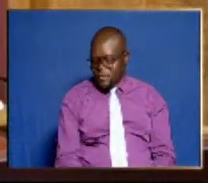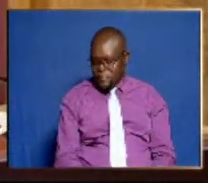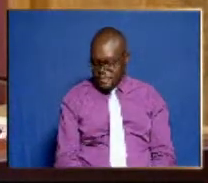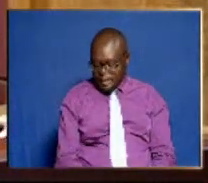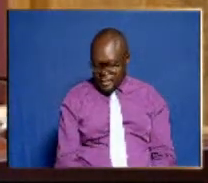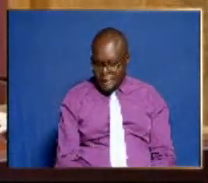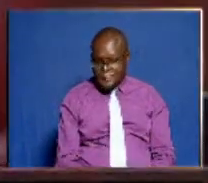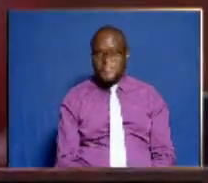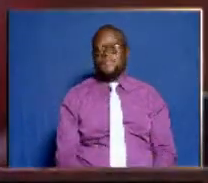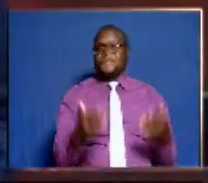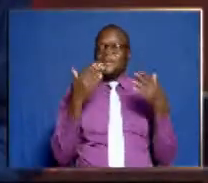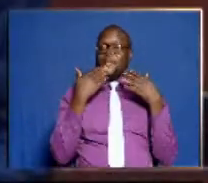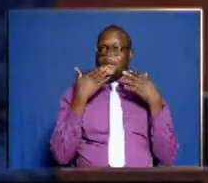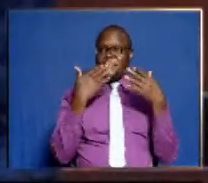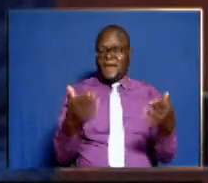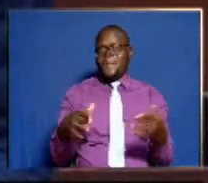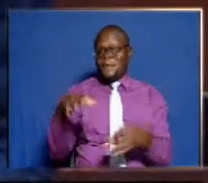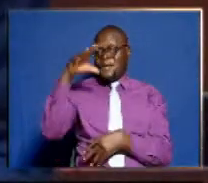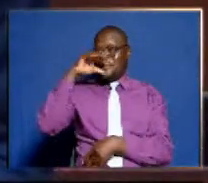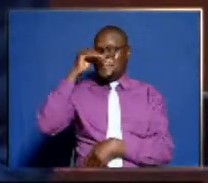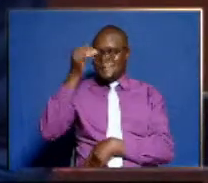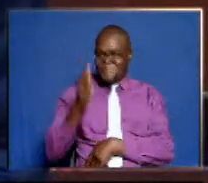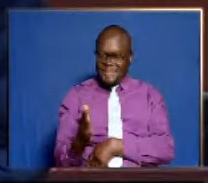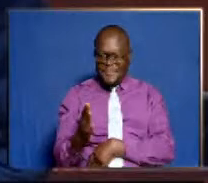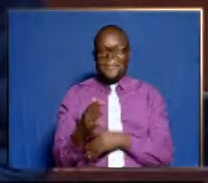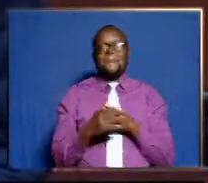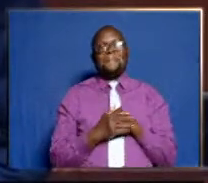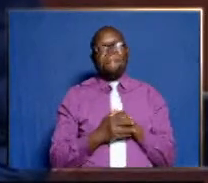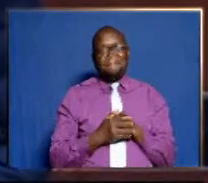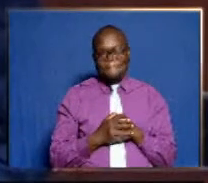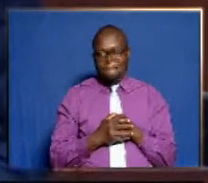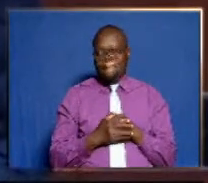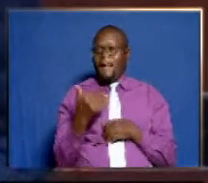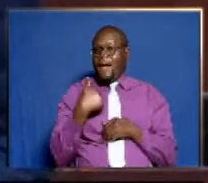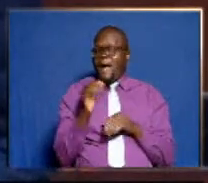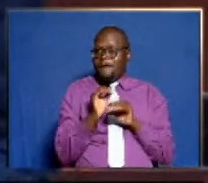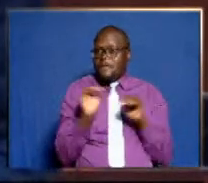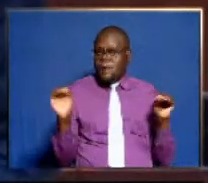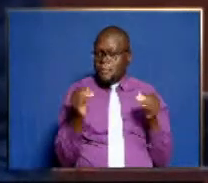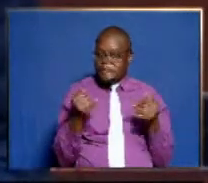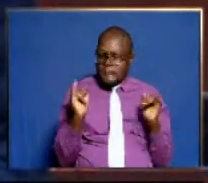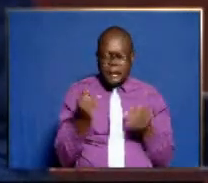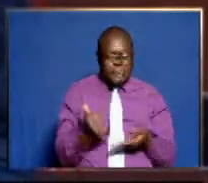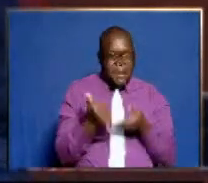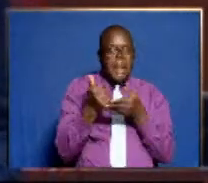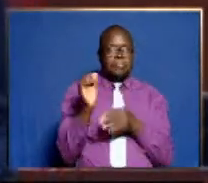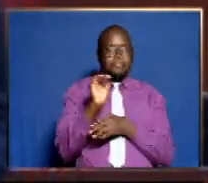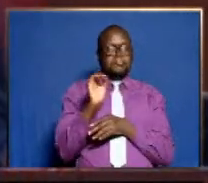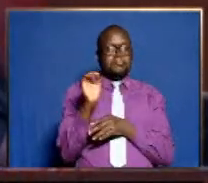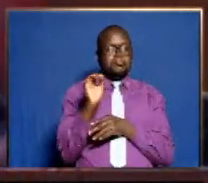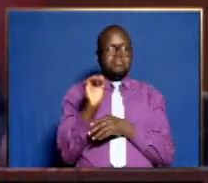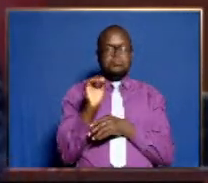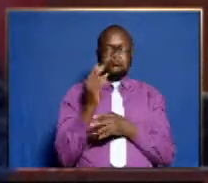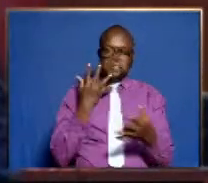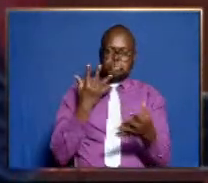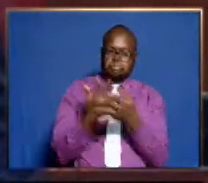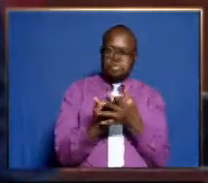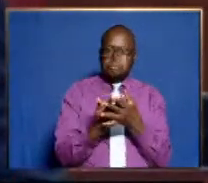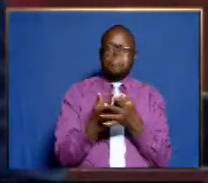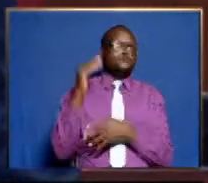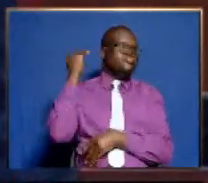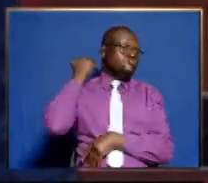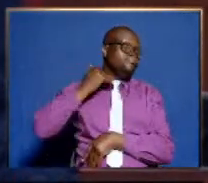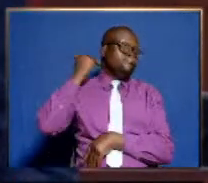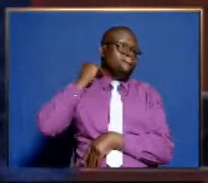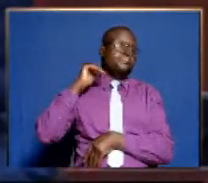Yes. Thank you, Mr. Speaker. Honorable Speaker, there has been no effort so far done to apprehend the bandits and